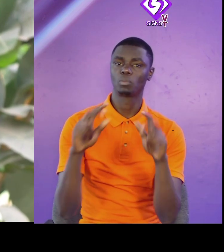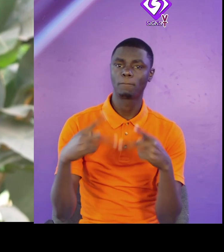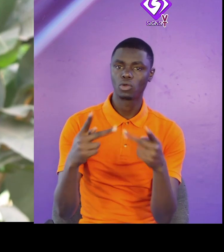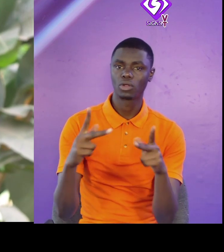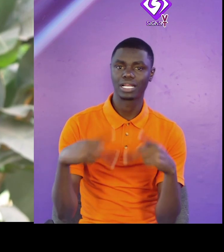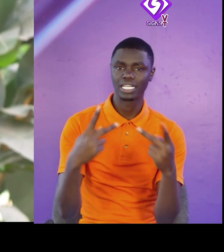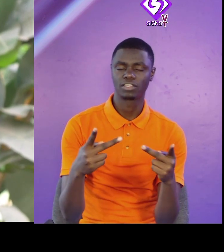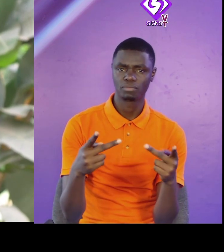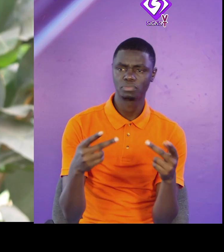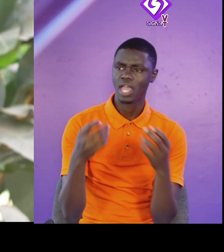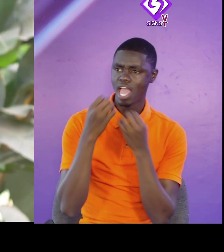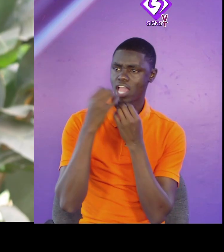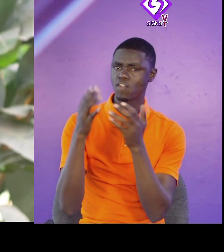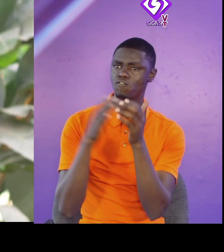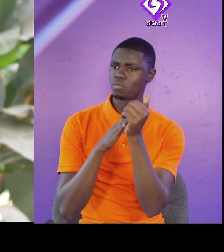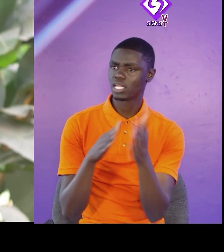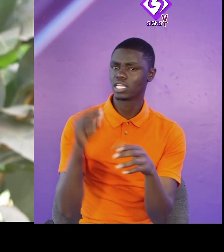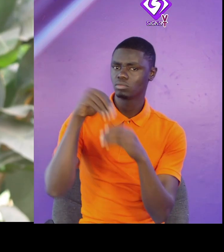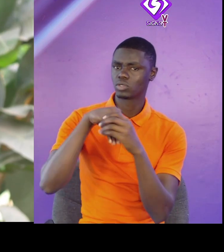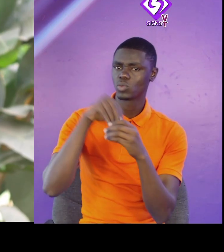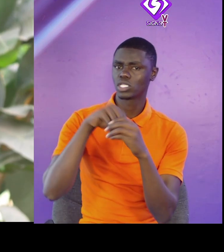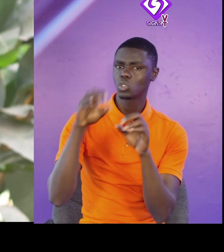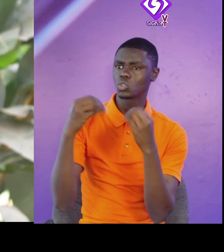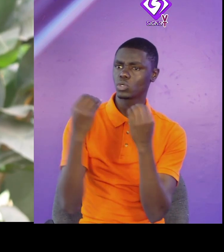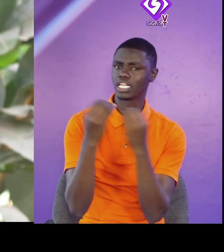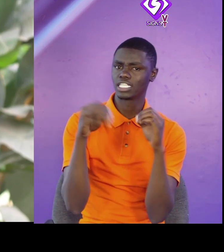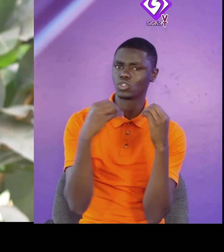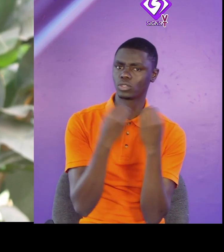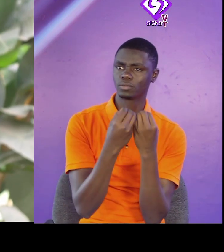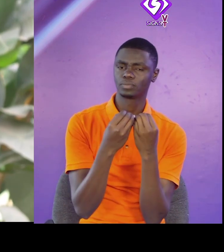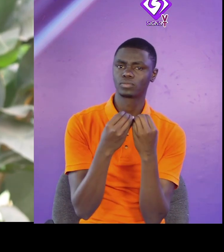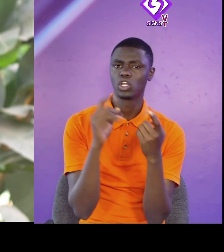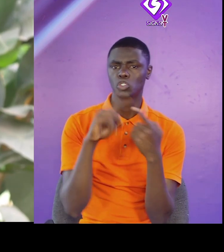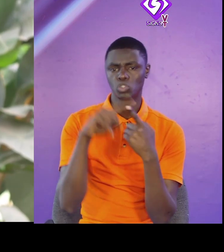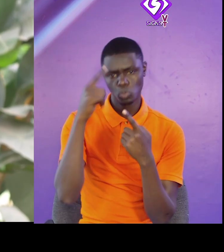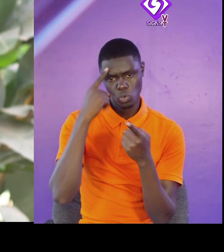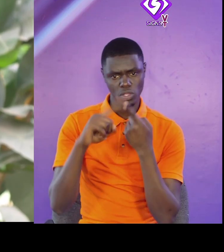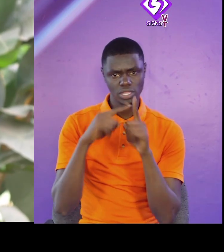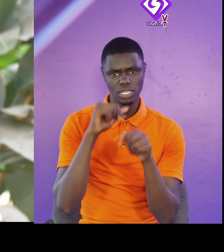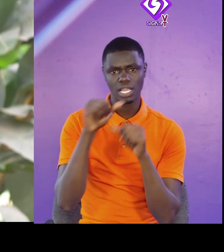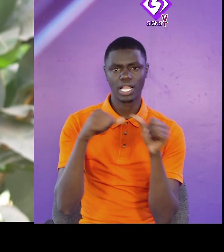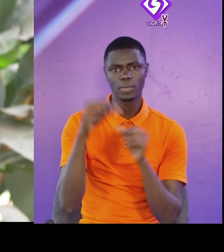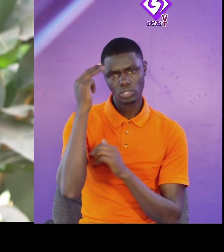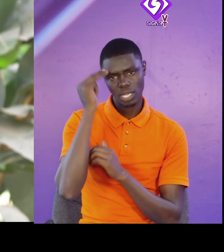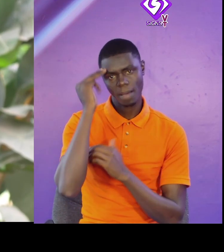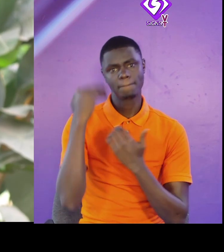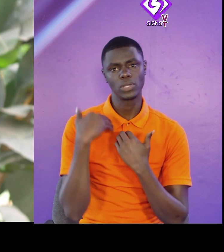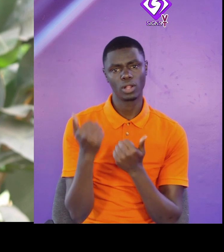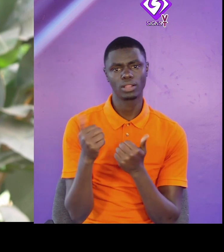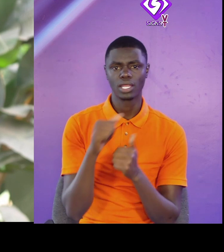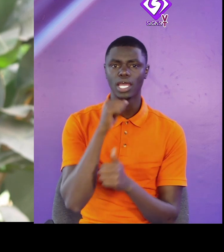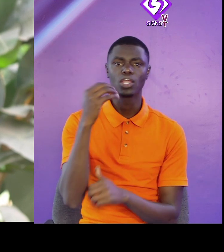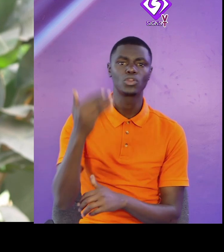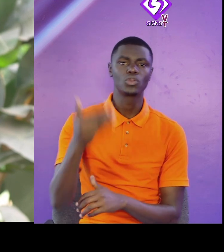informing the leaders within those organizations as well to think about mental health and not always put it